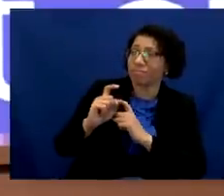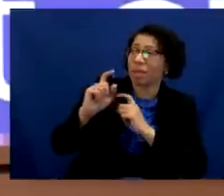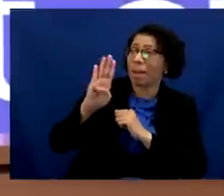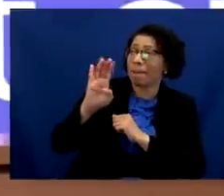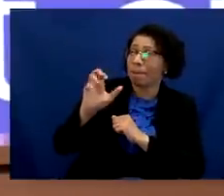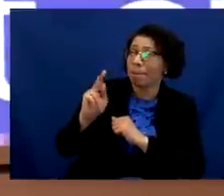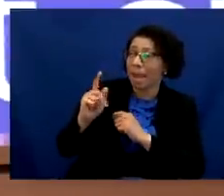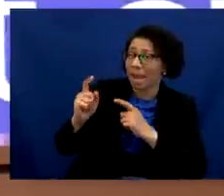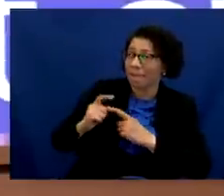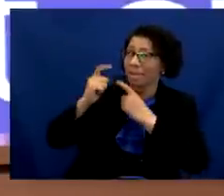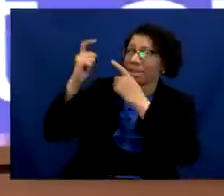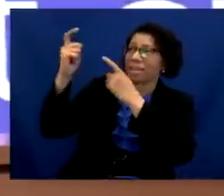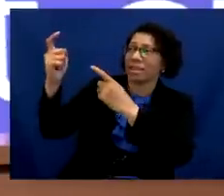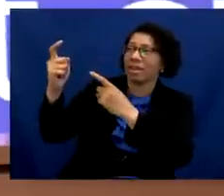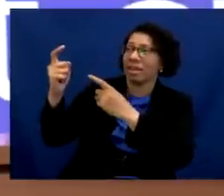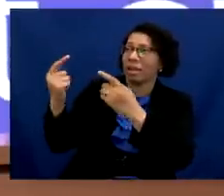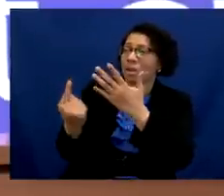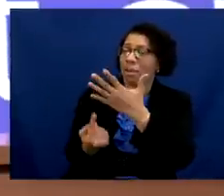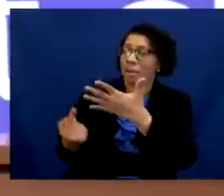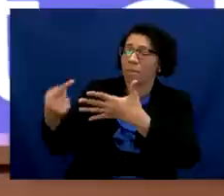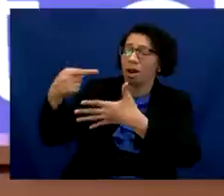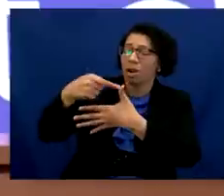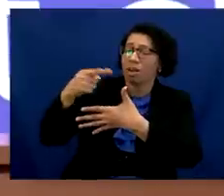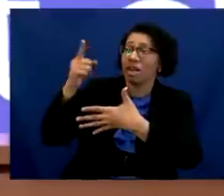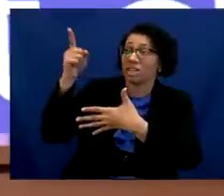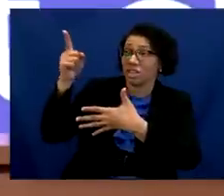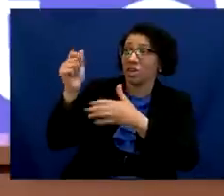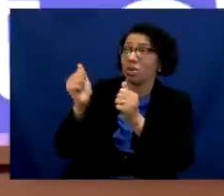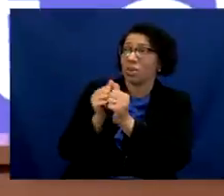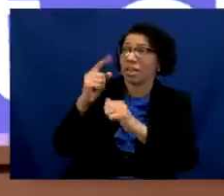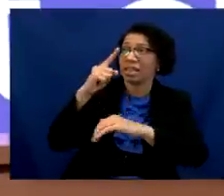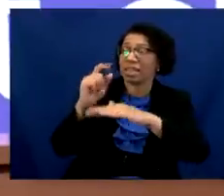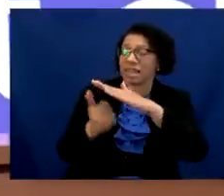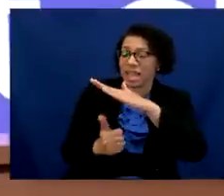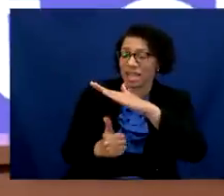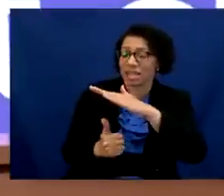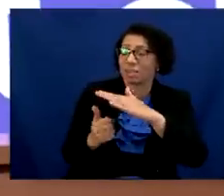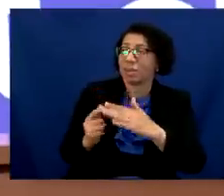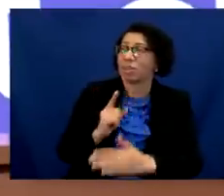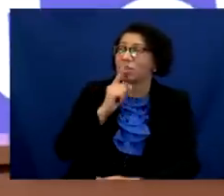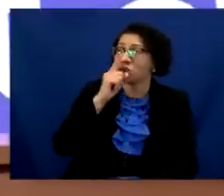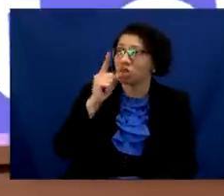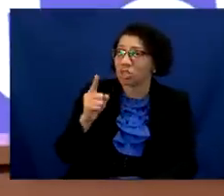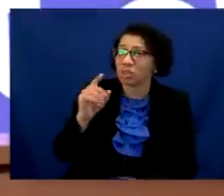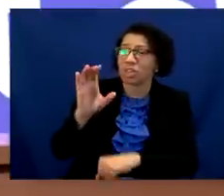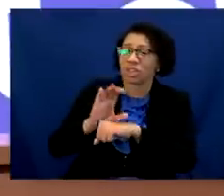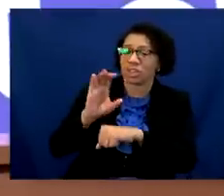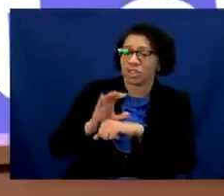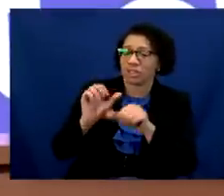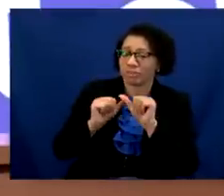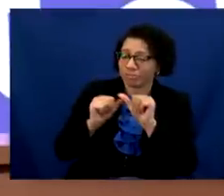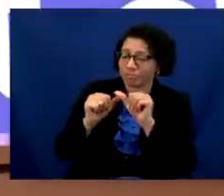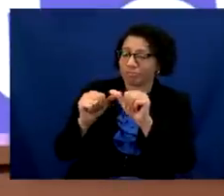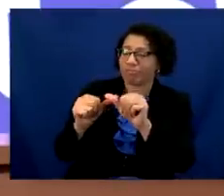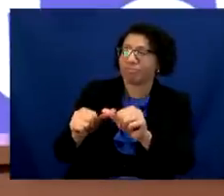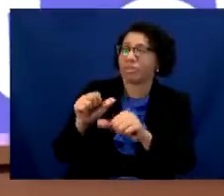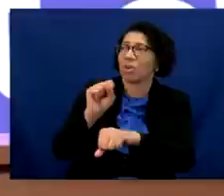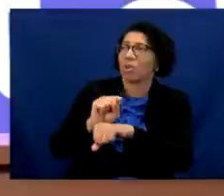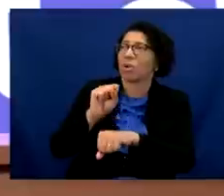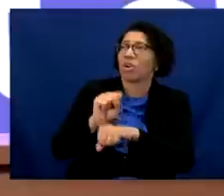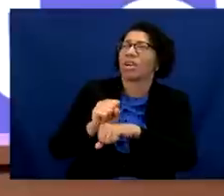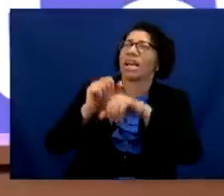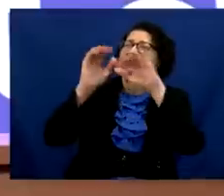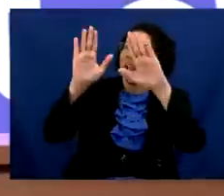to prioritize you with the tithe, and to ensure that the church continues to work in excellence with